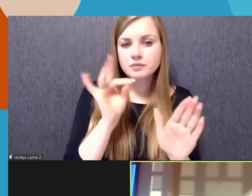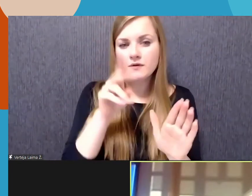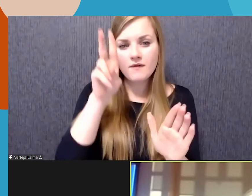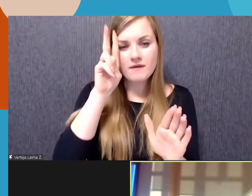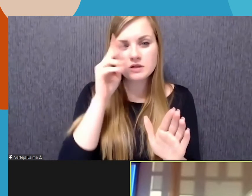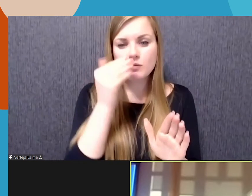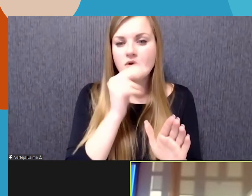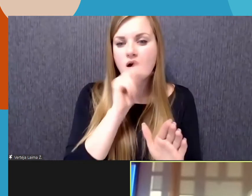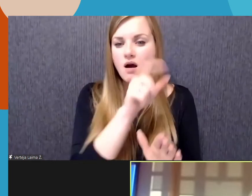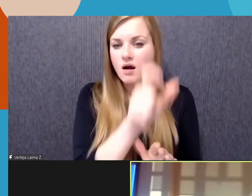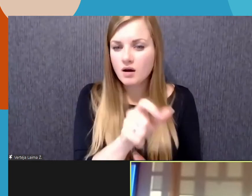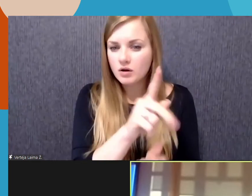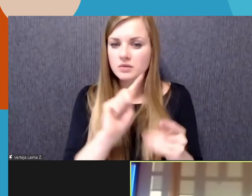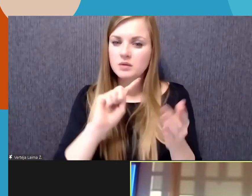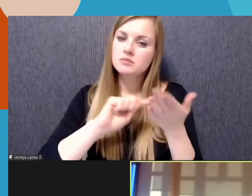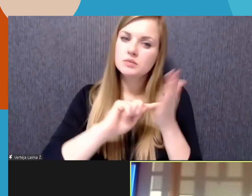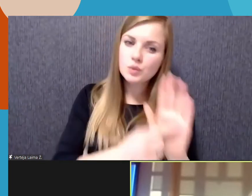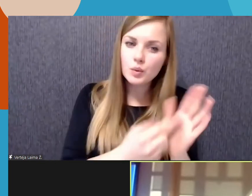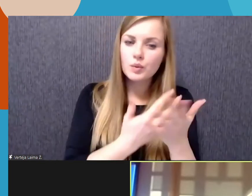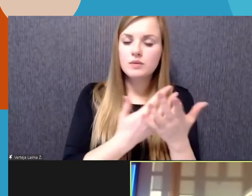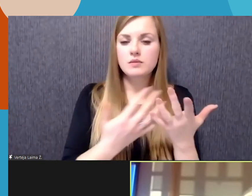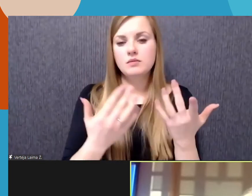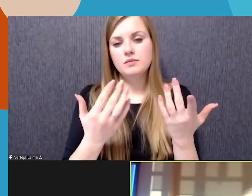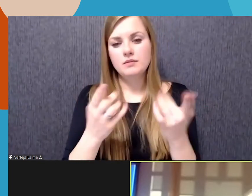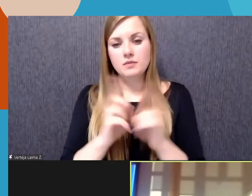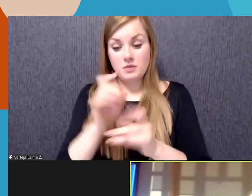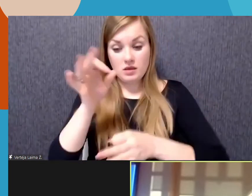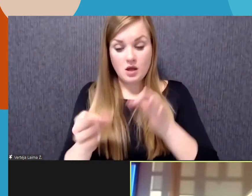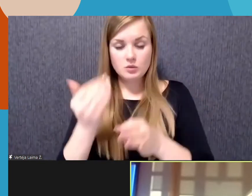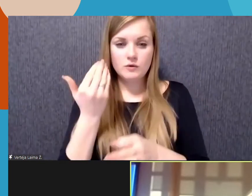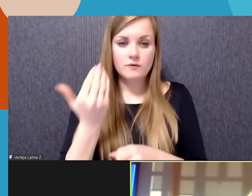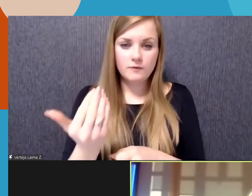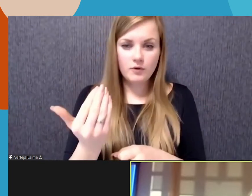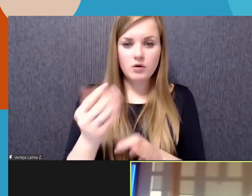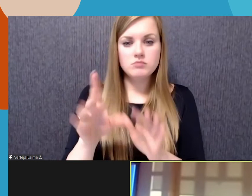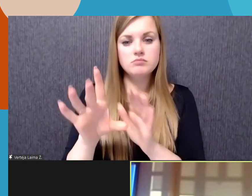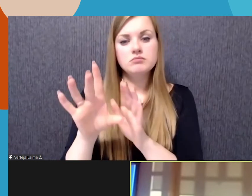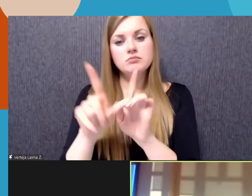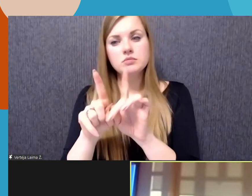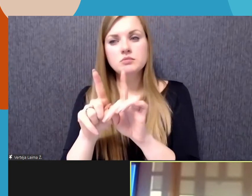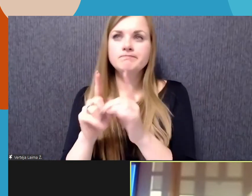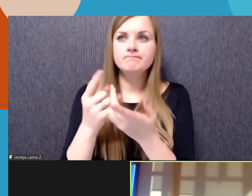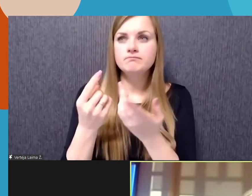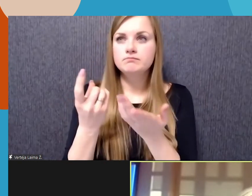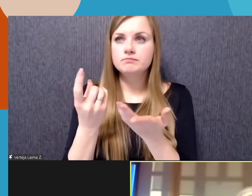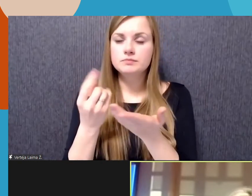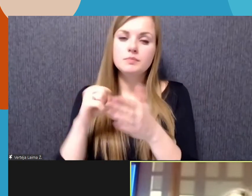to assess the context. It depends on the public prosecutor's